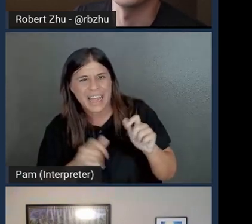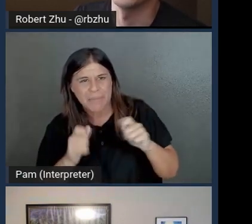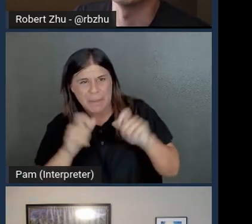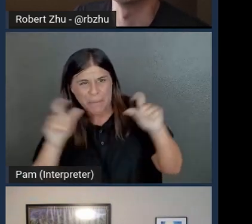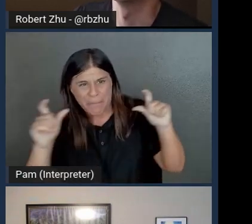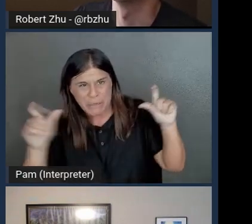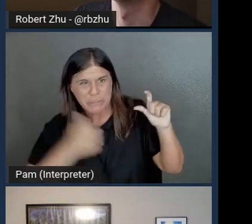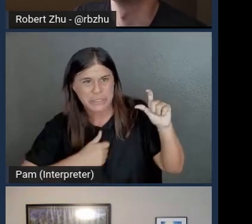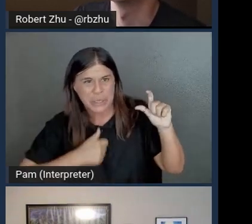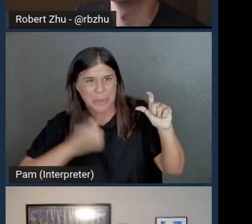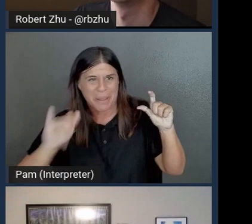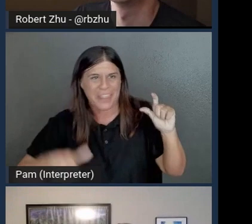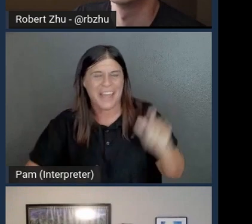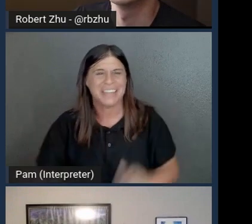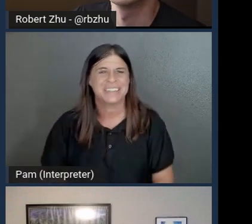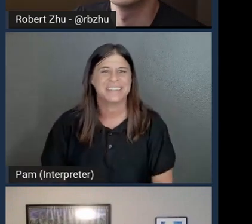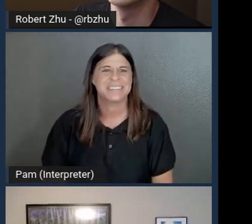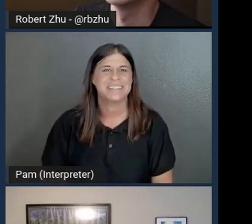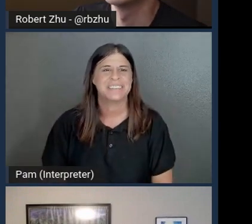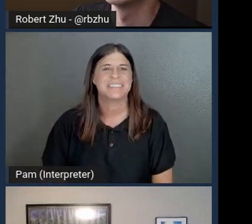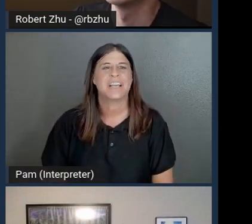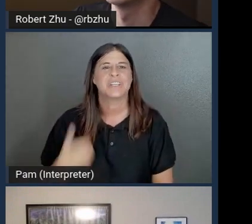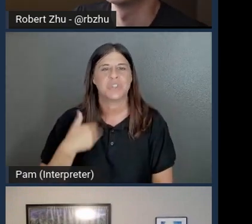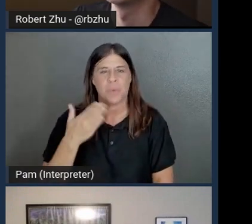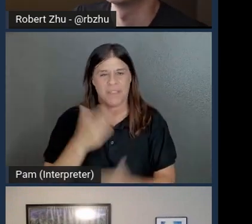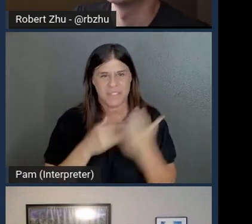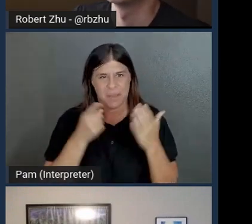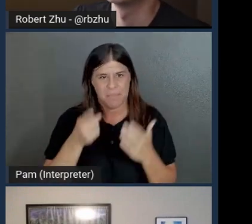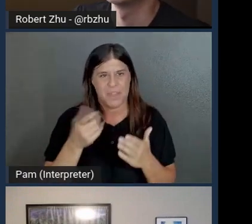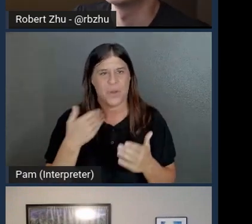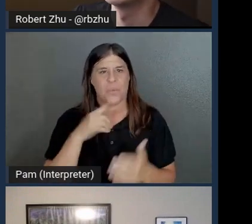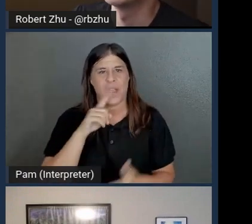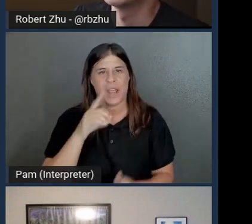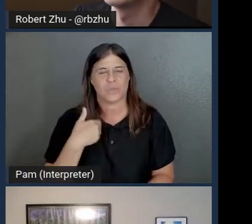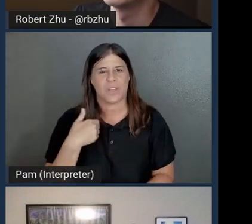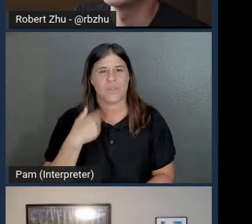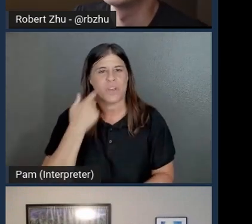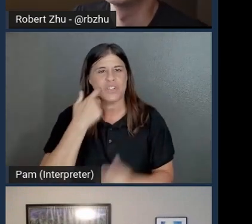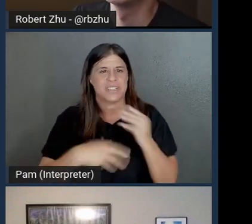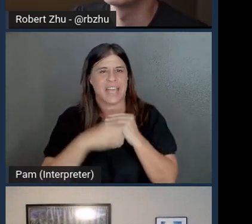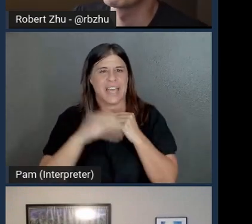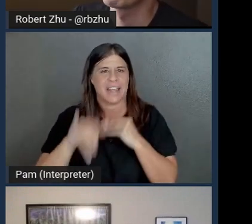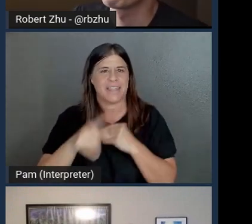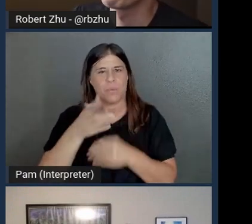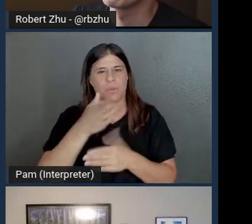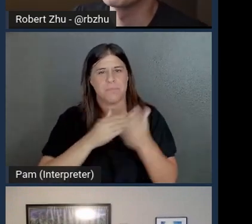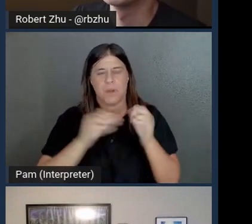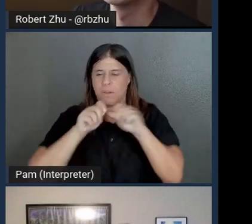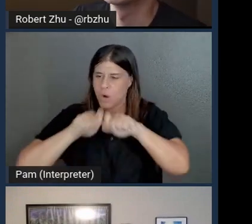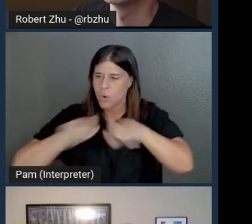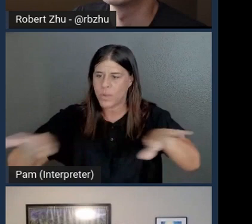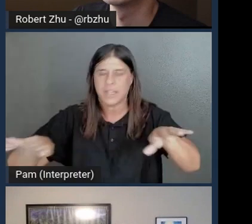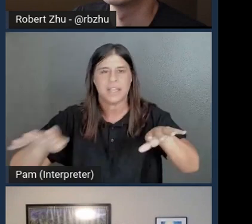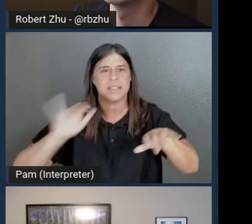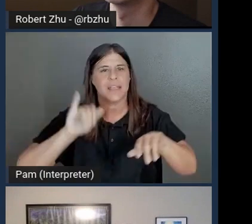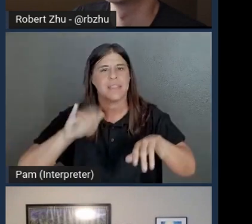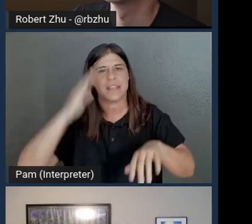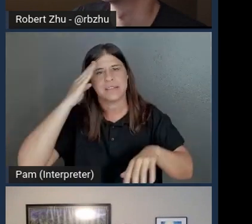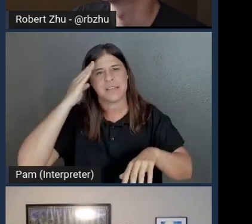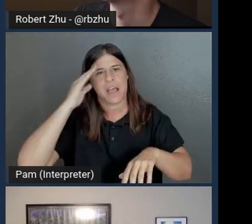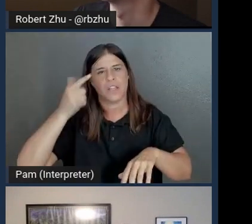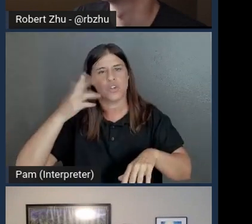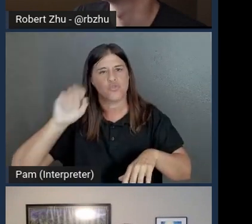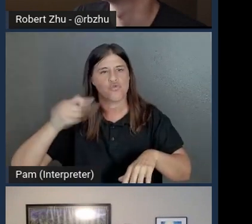that. Yep. So we have a couple in there. We just added this one as part of our release. We added this knowledge graph one